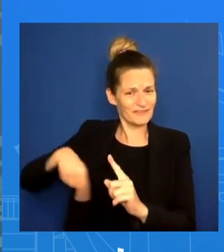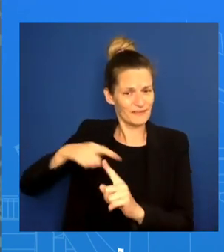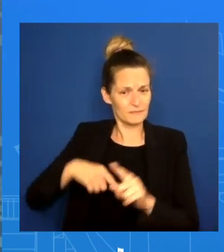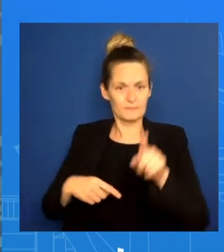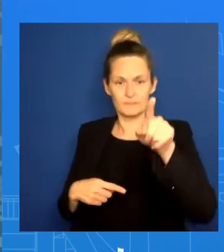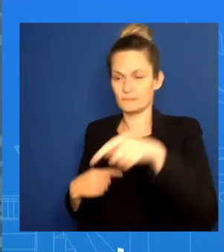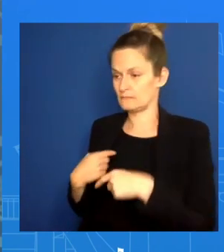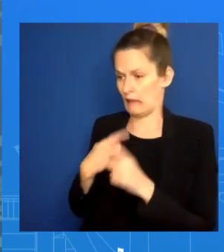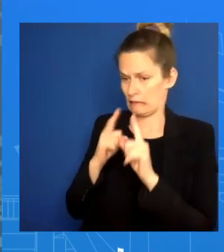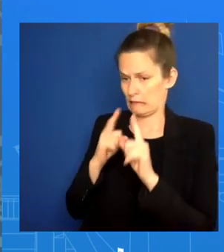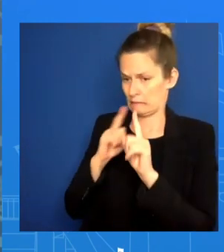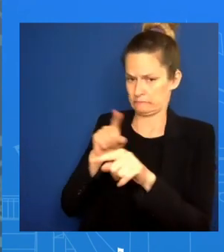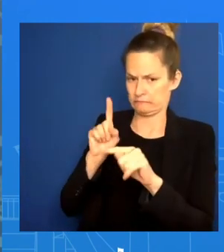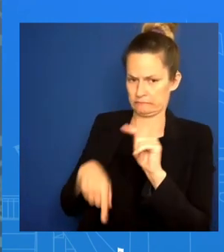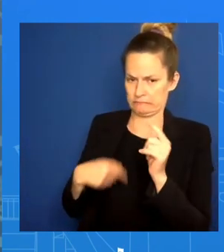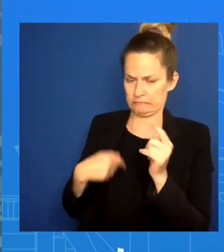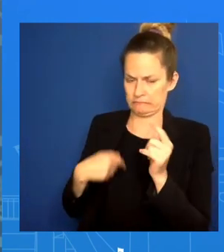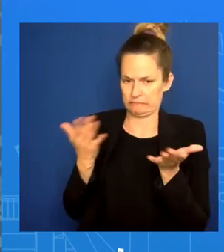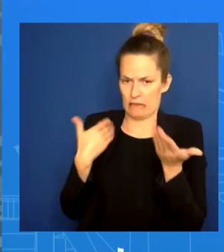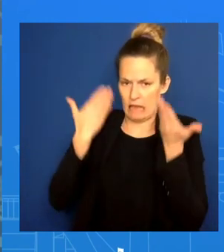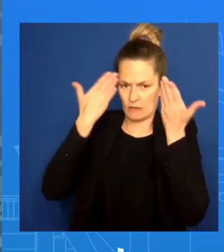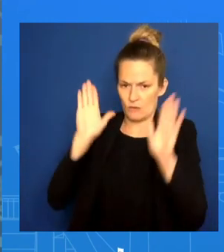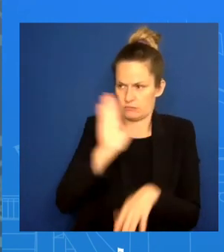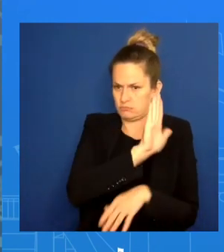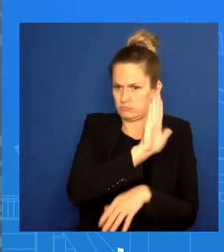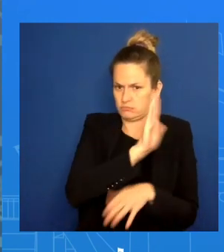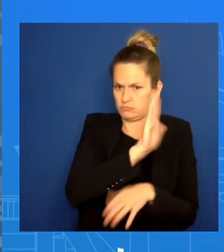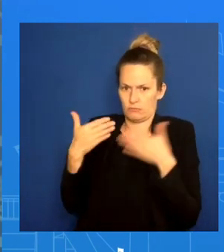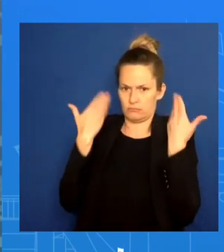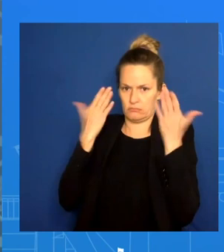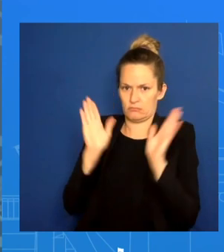to just blow past that. Yeah, sure.